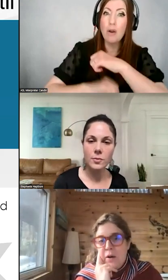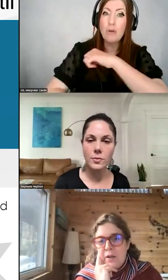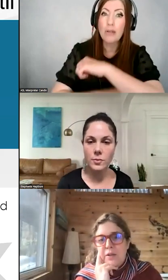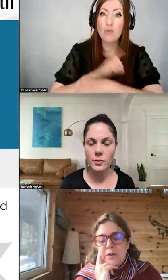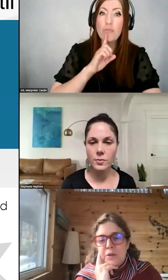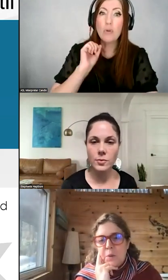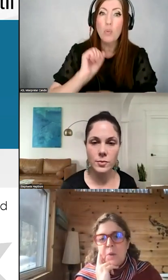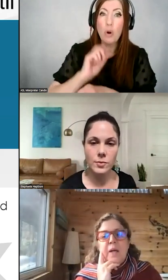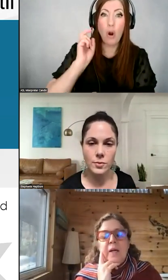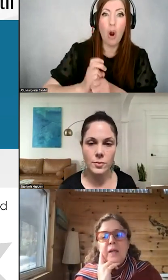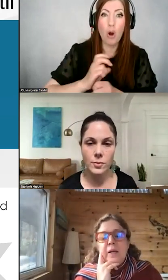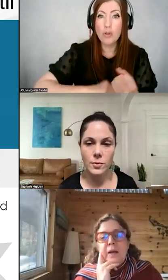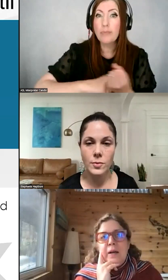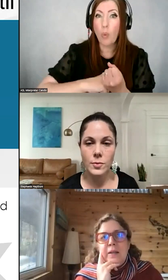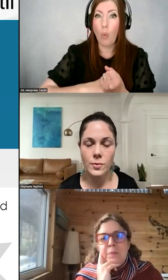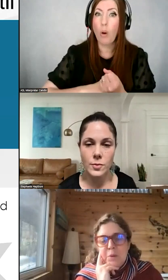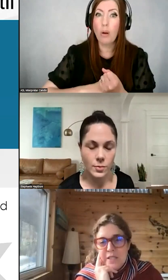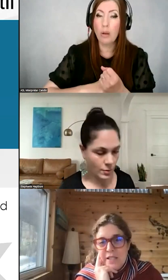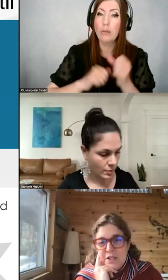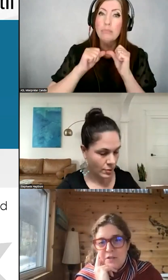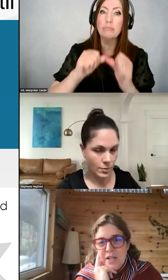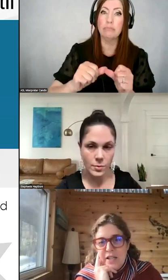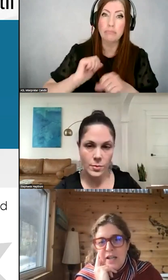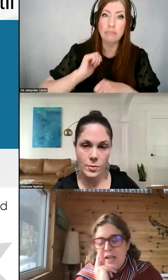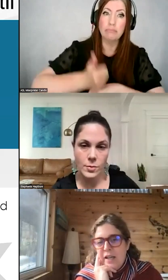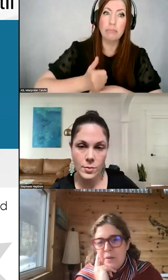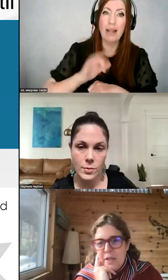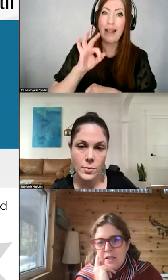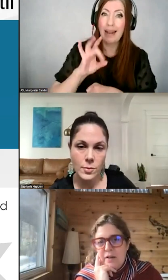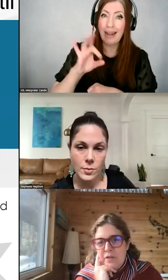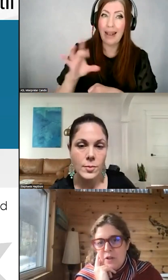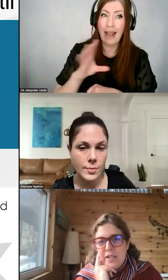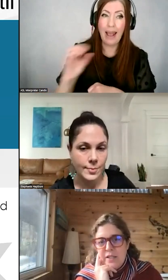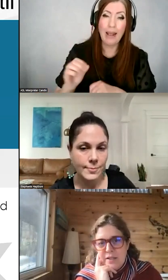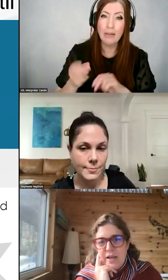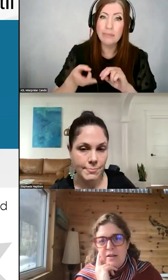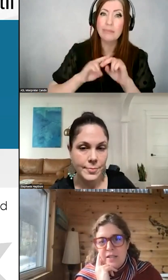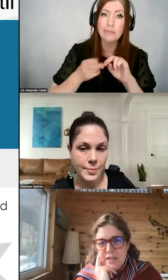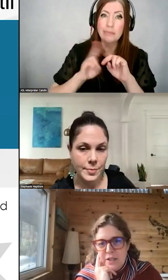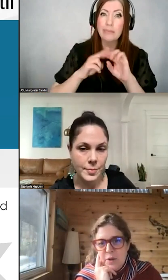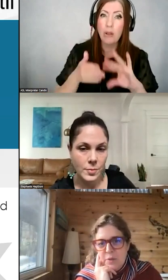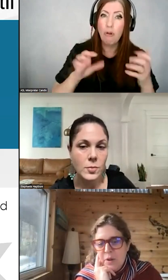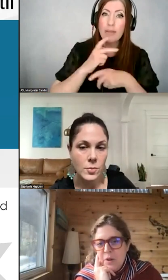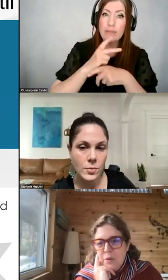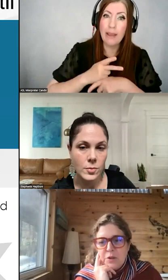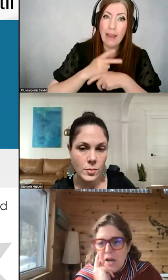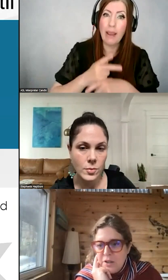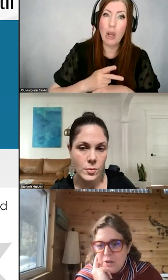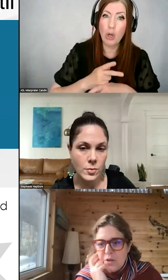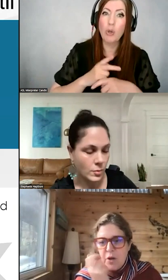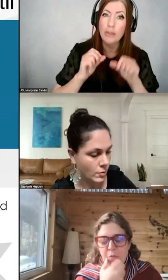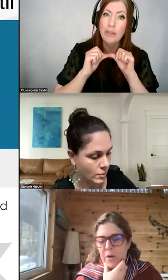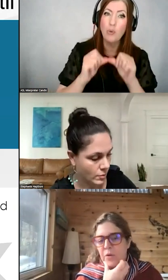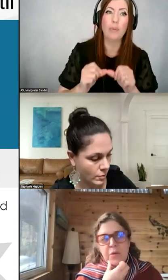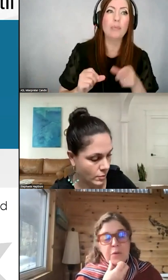working hard to support the implementation of 988 and the build out of the crisis care continuum. We try to